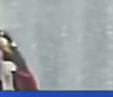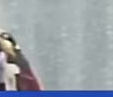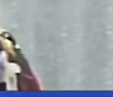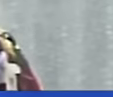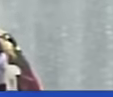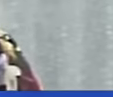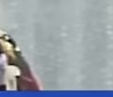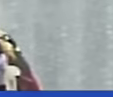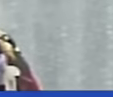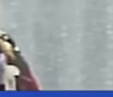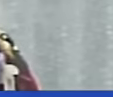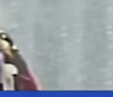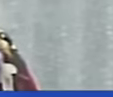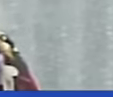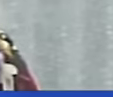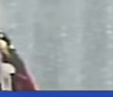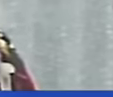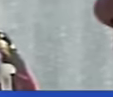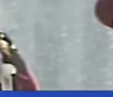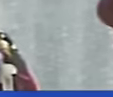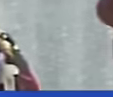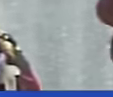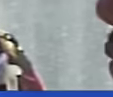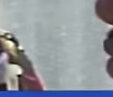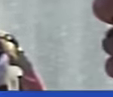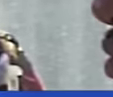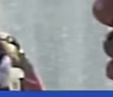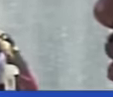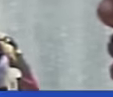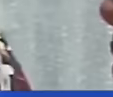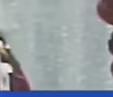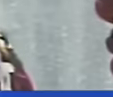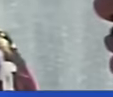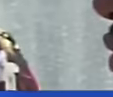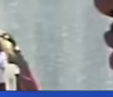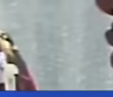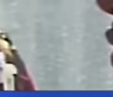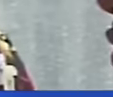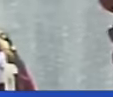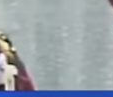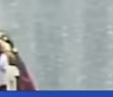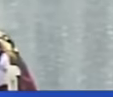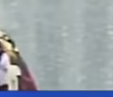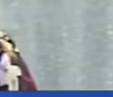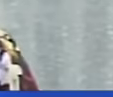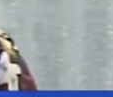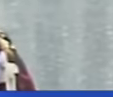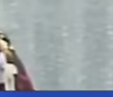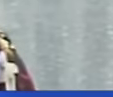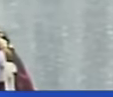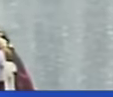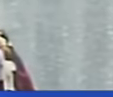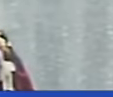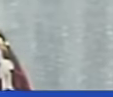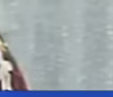pray. Lastly, during this voter registration, we are asking all Kenyans, your vote is not